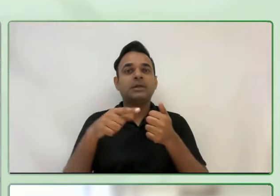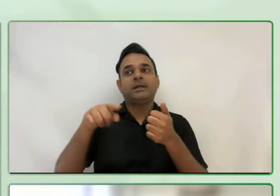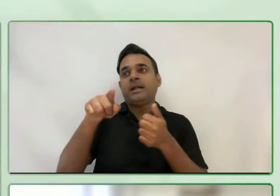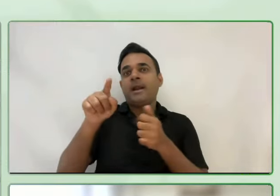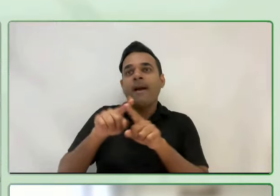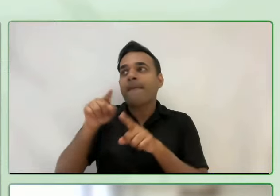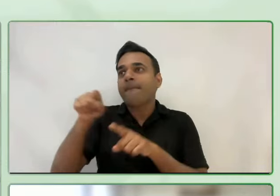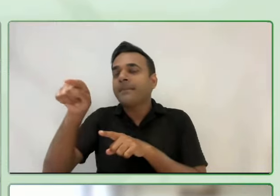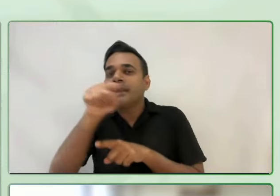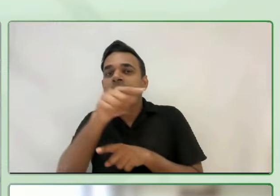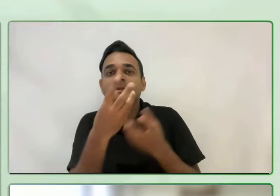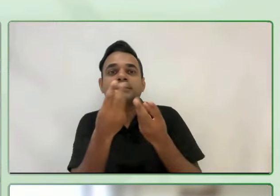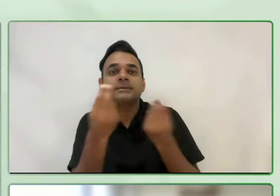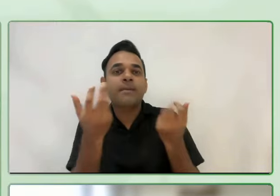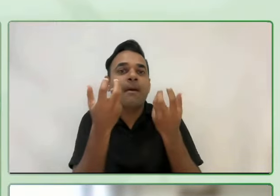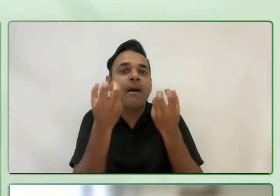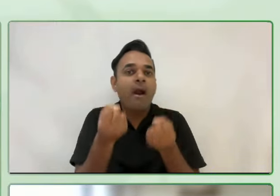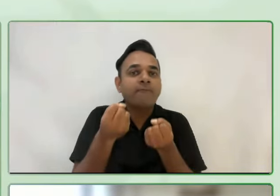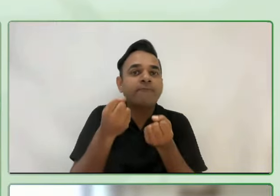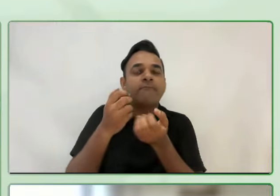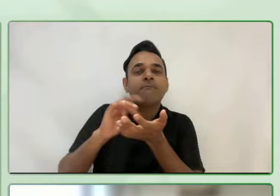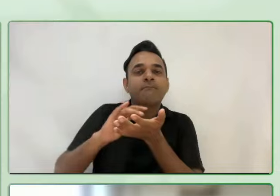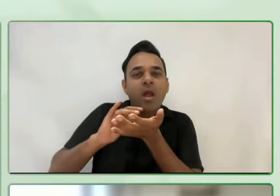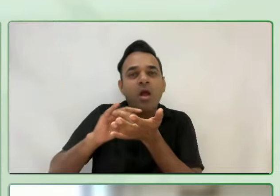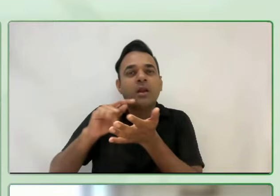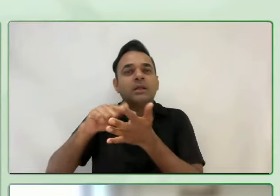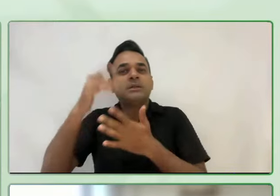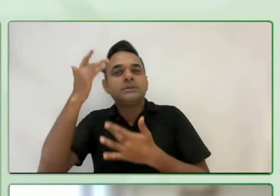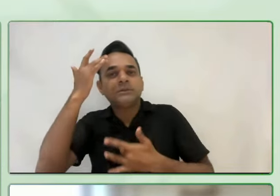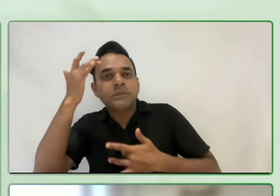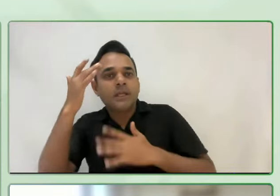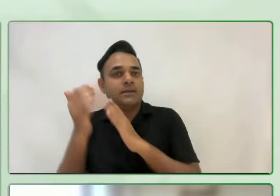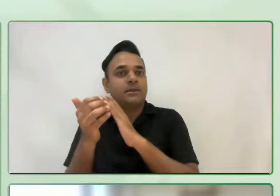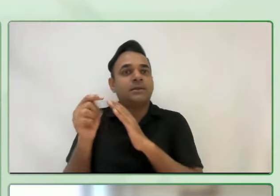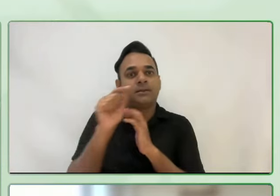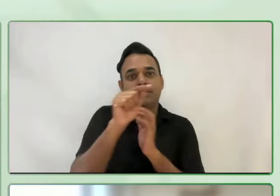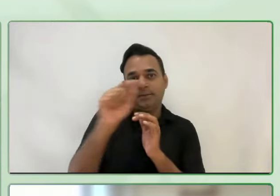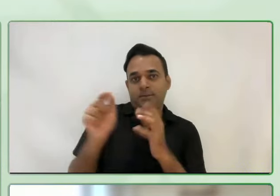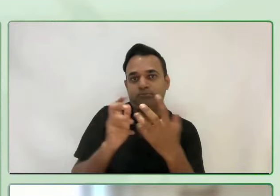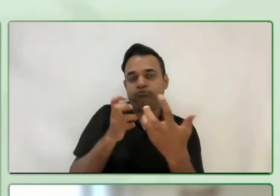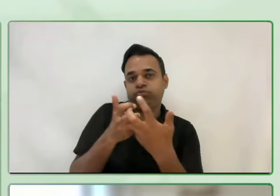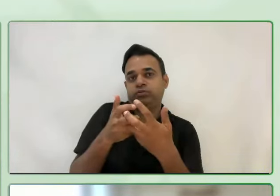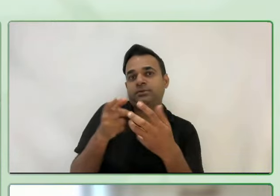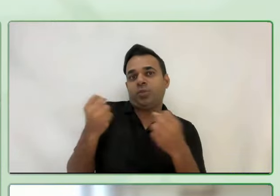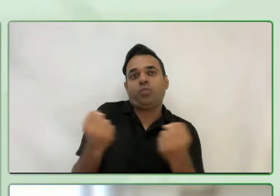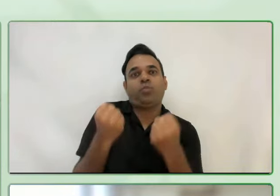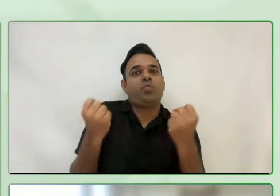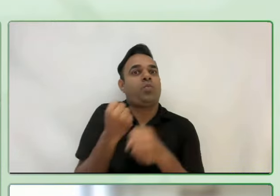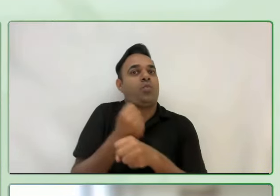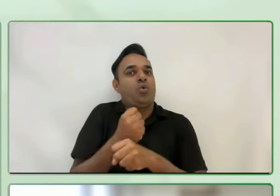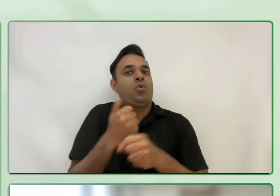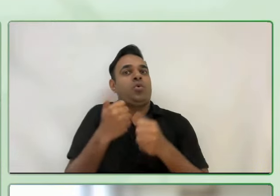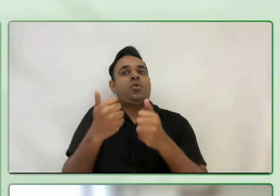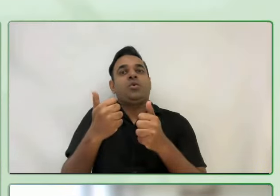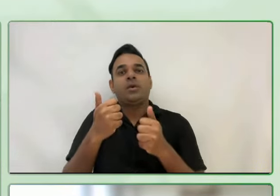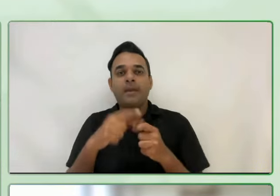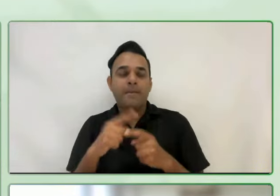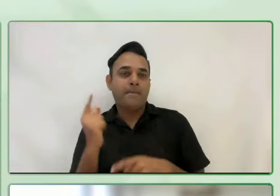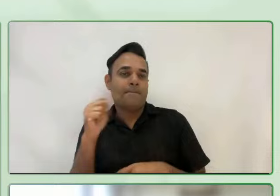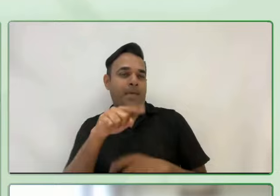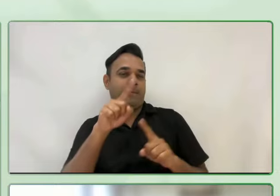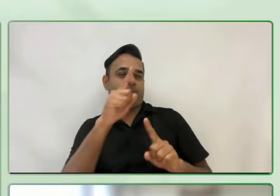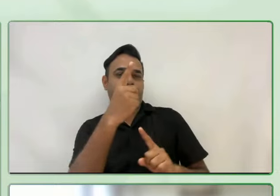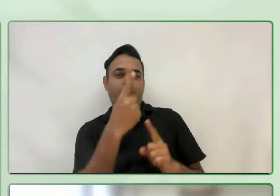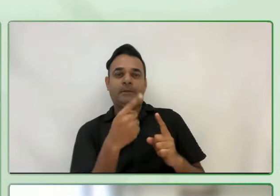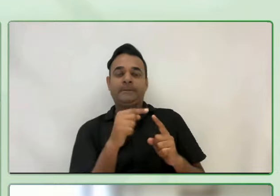that? Yeah, and it really links really well to Jean's point about proving before you ask for that adjustment. So imagine